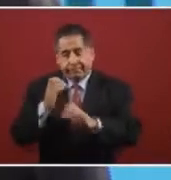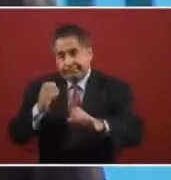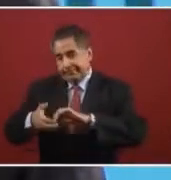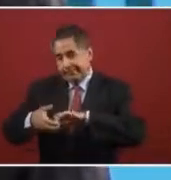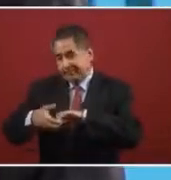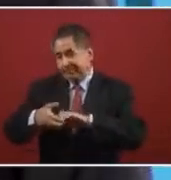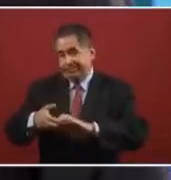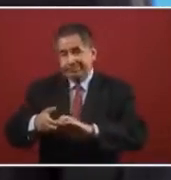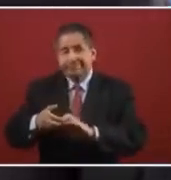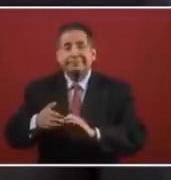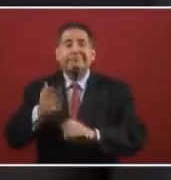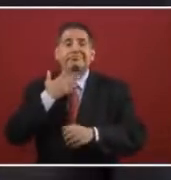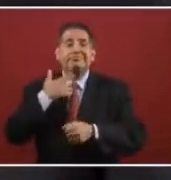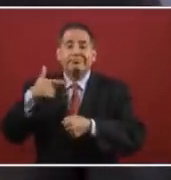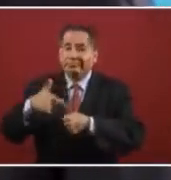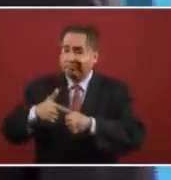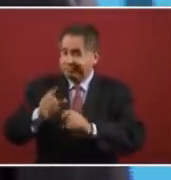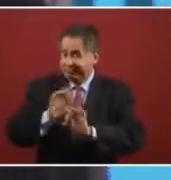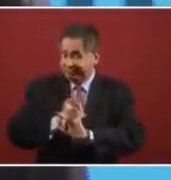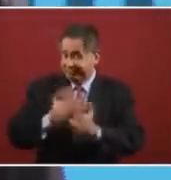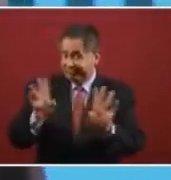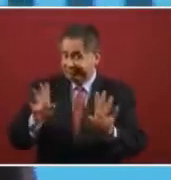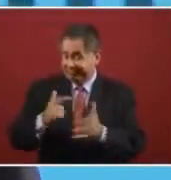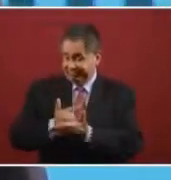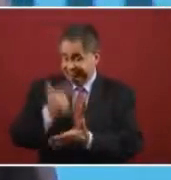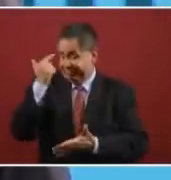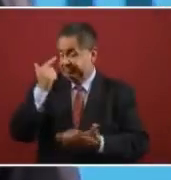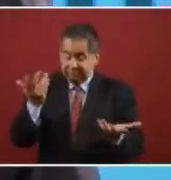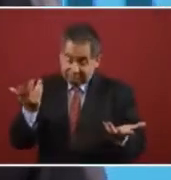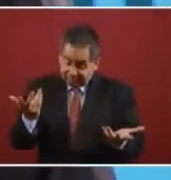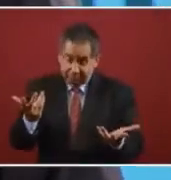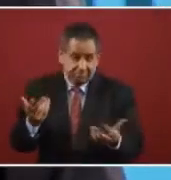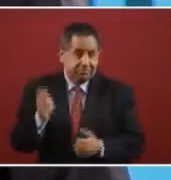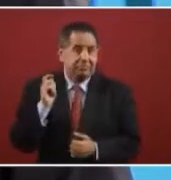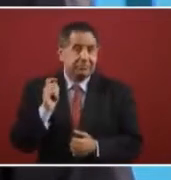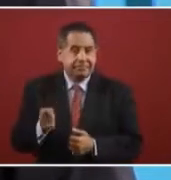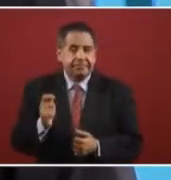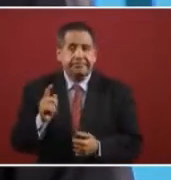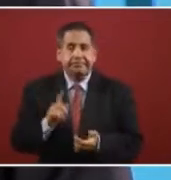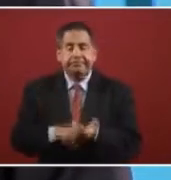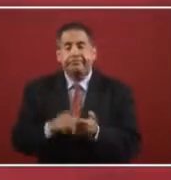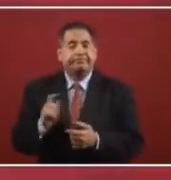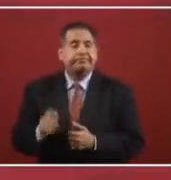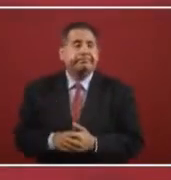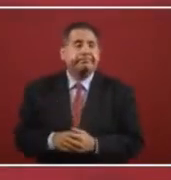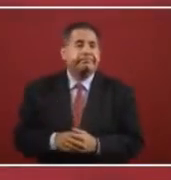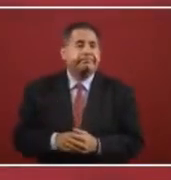means transporting gasoline, and it means it's dealing